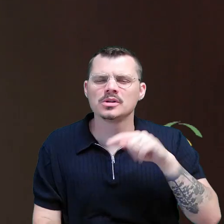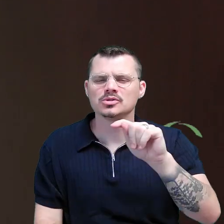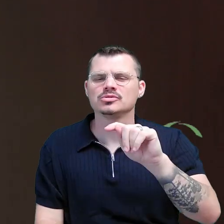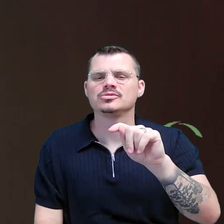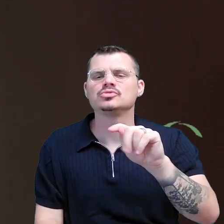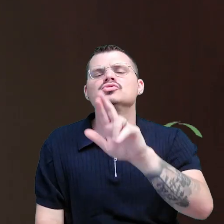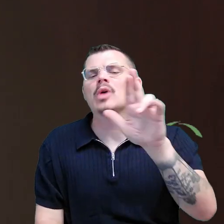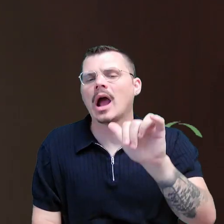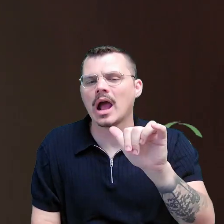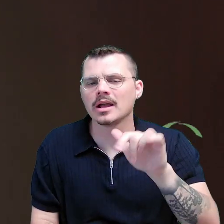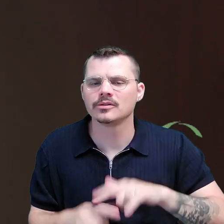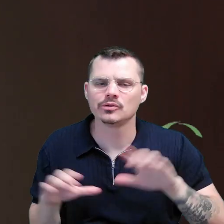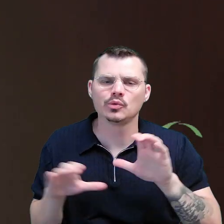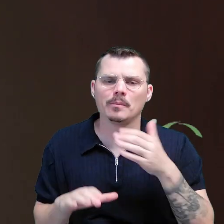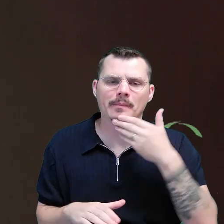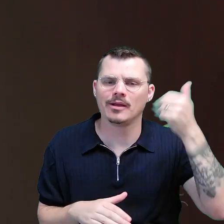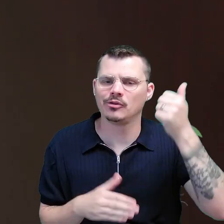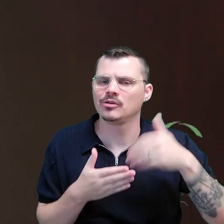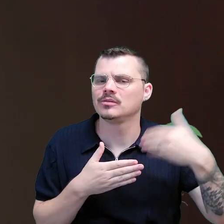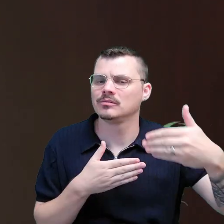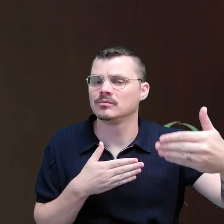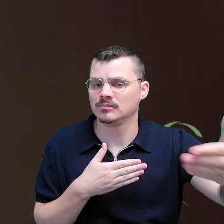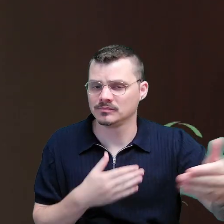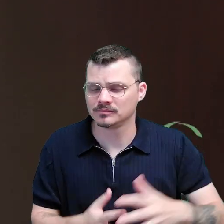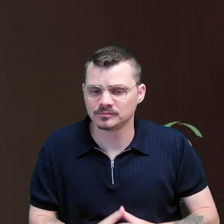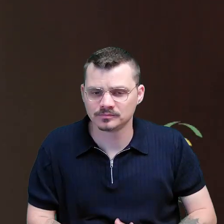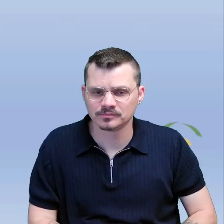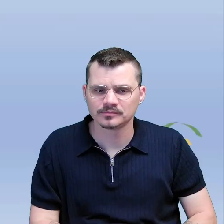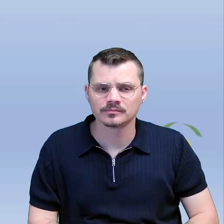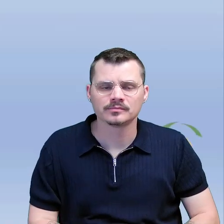try to do better.